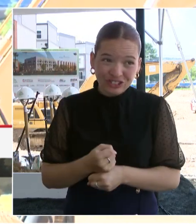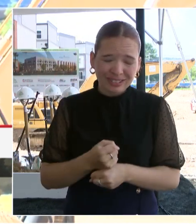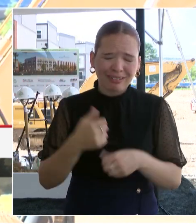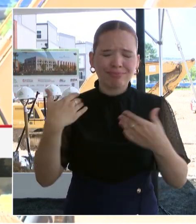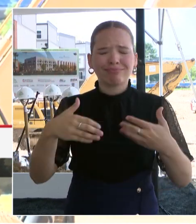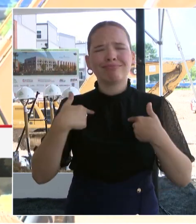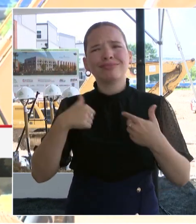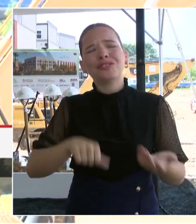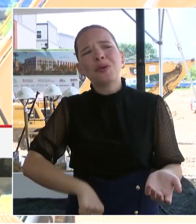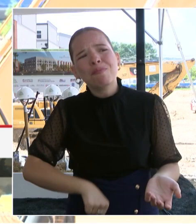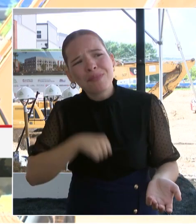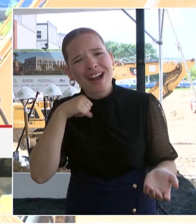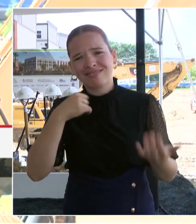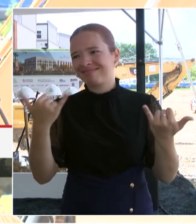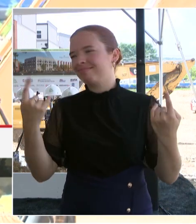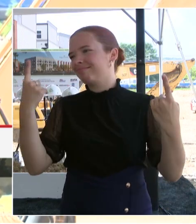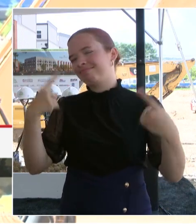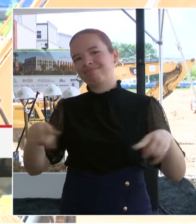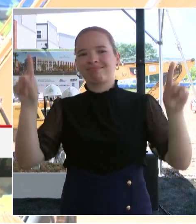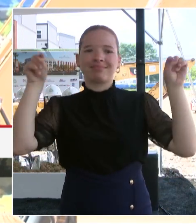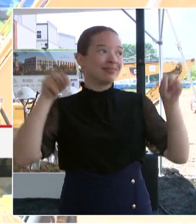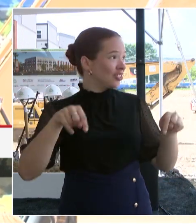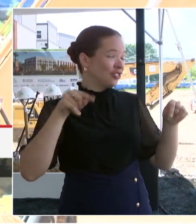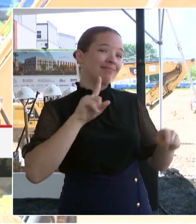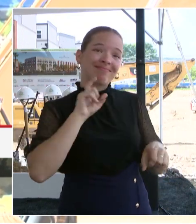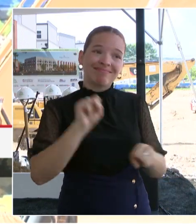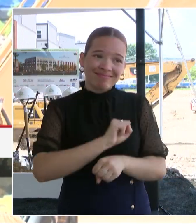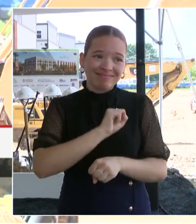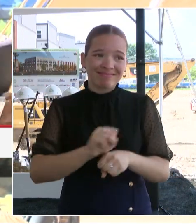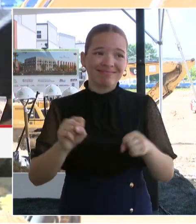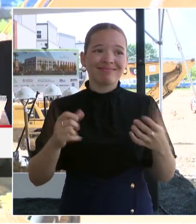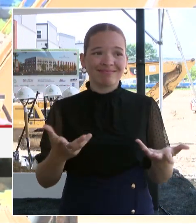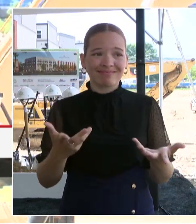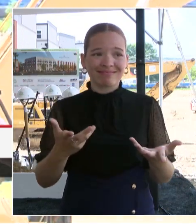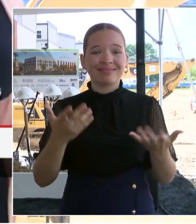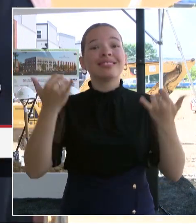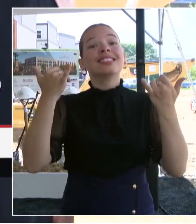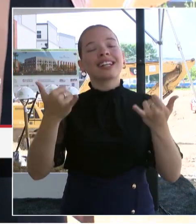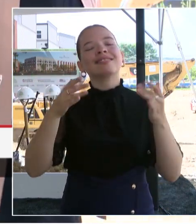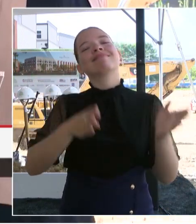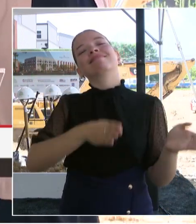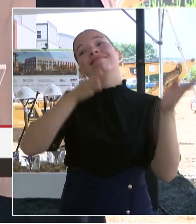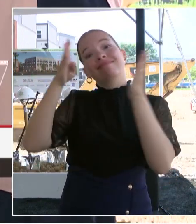that, I want to turn to your Councilmember Lewis George.